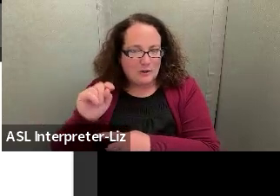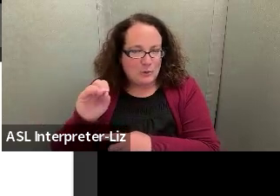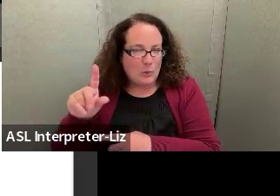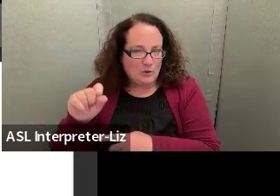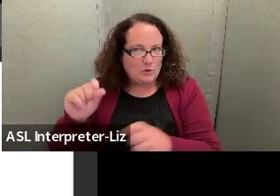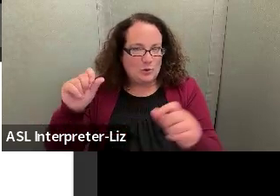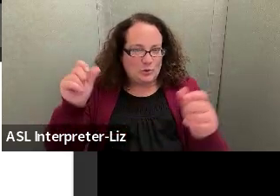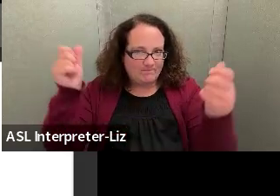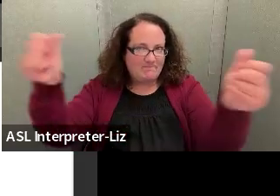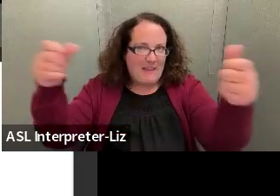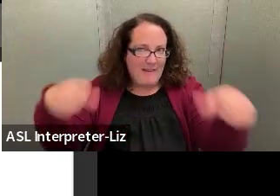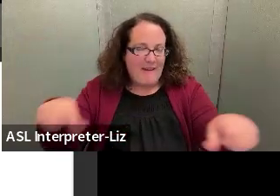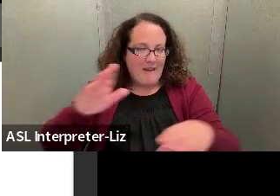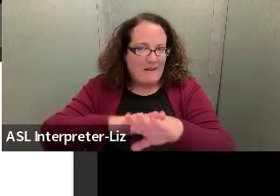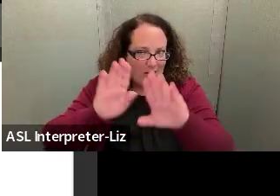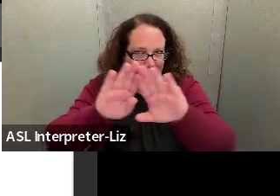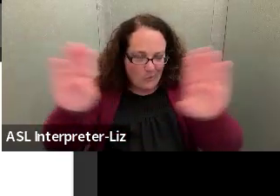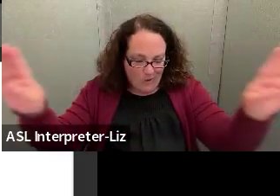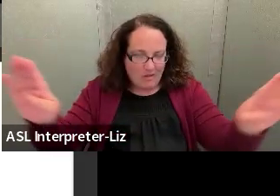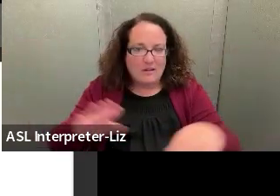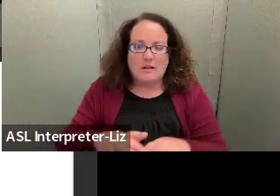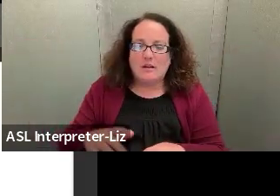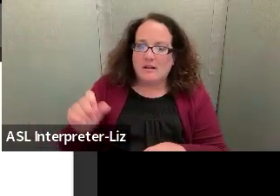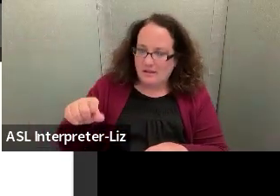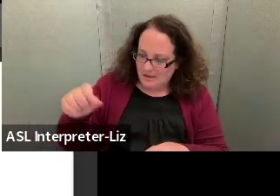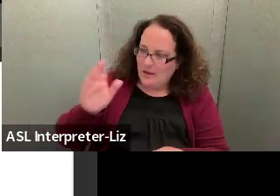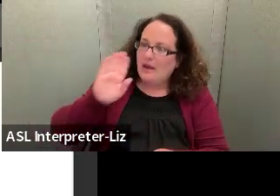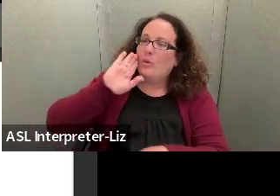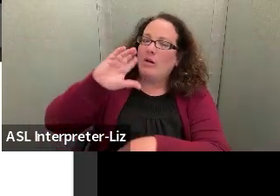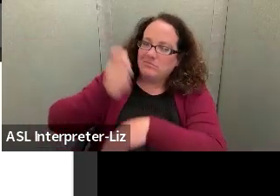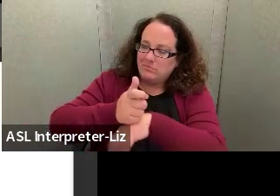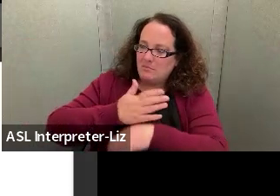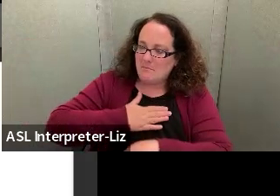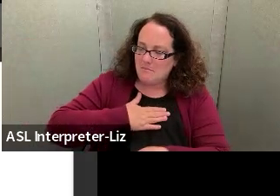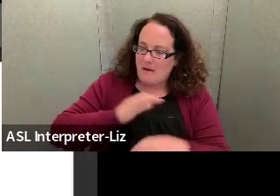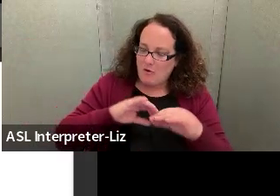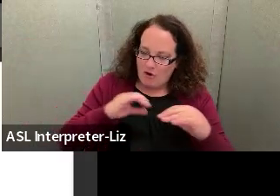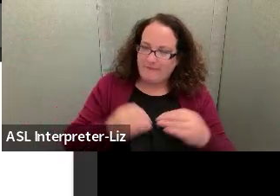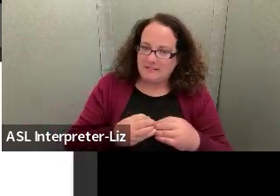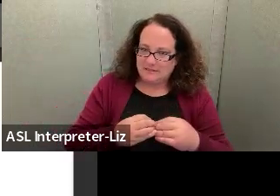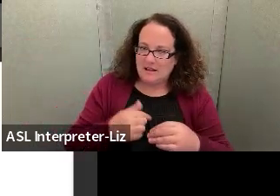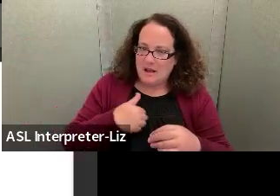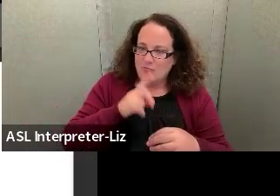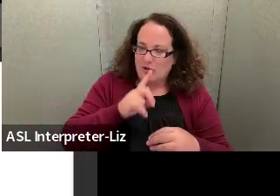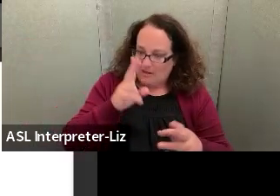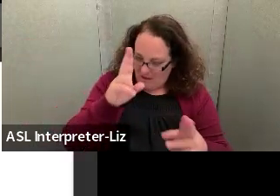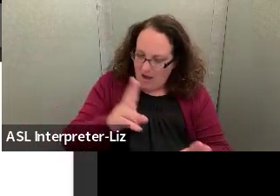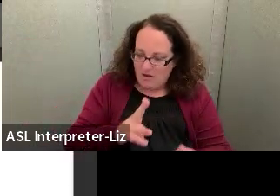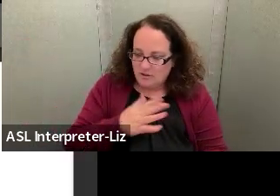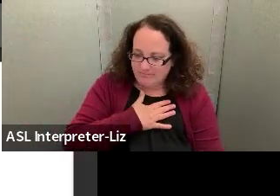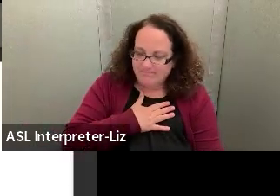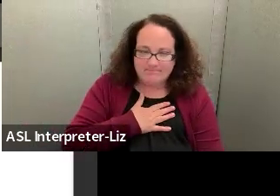know. Yeah, if you I'm get ready. any permission, or we This is should. gonna end up in my office. This Yeah. is where which I'm really honored and touched.